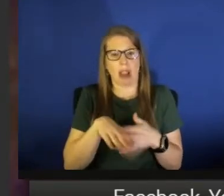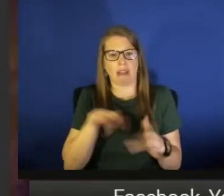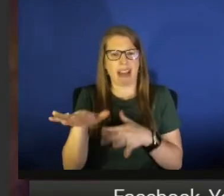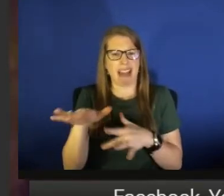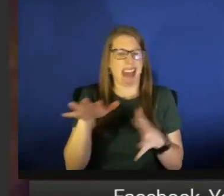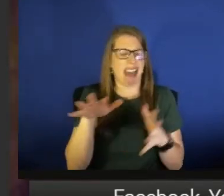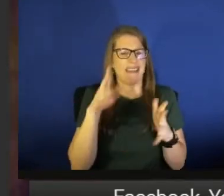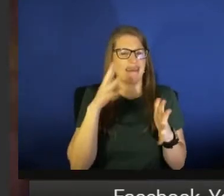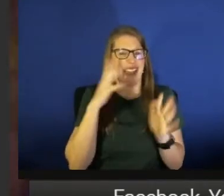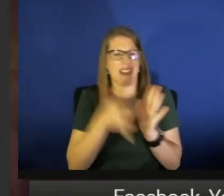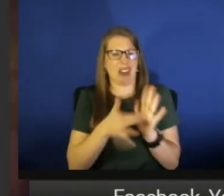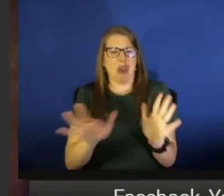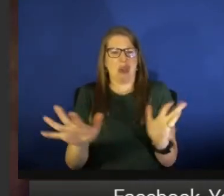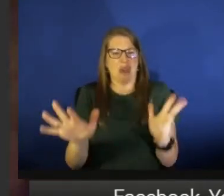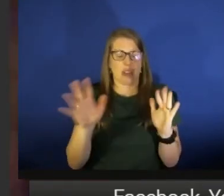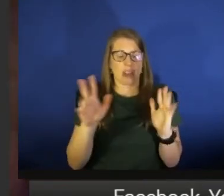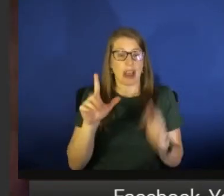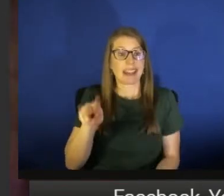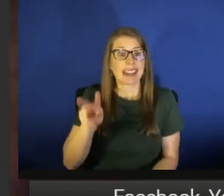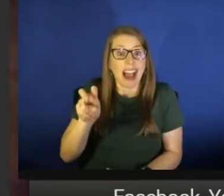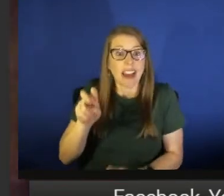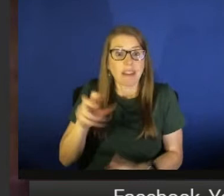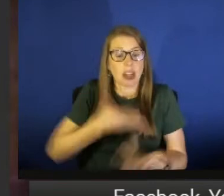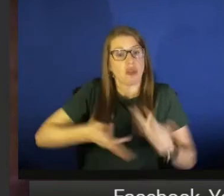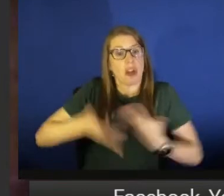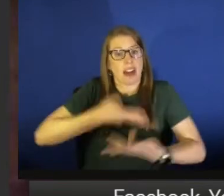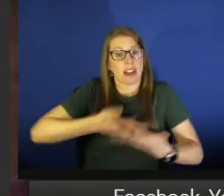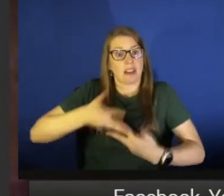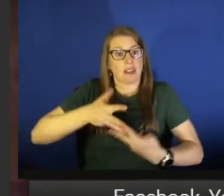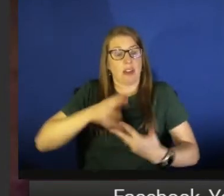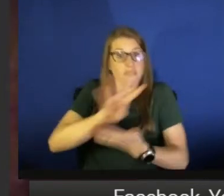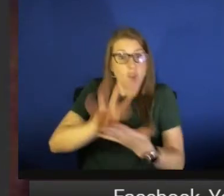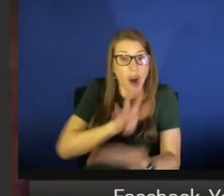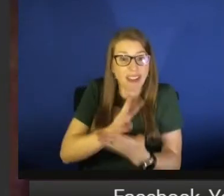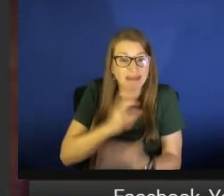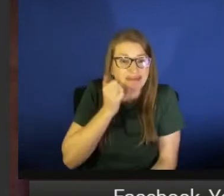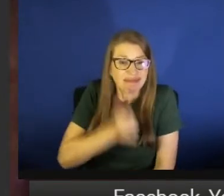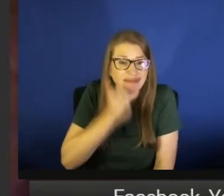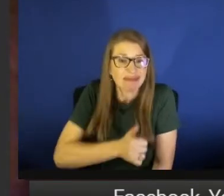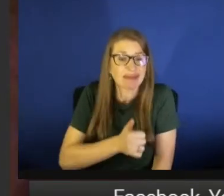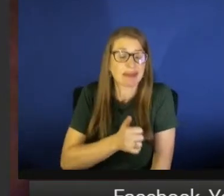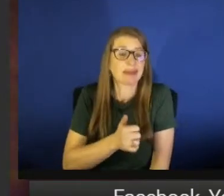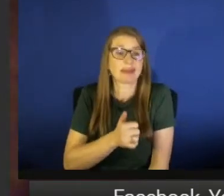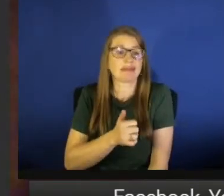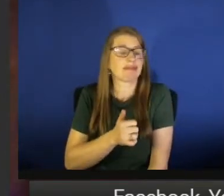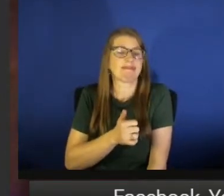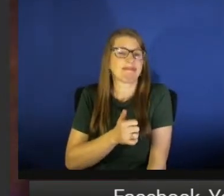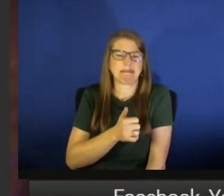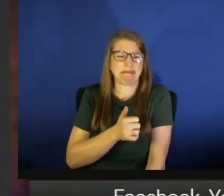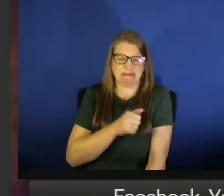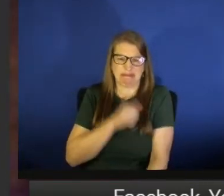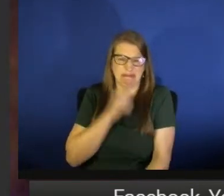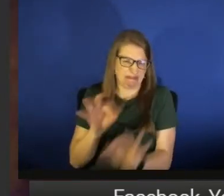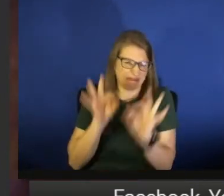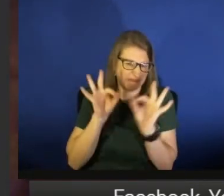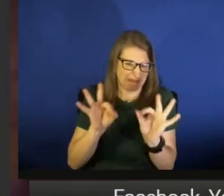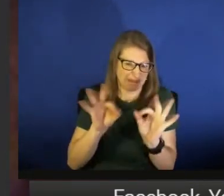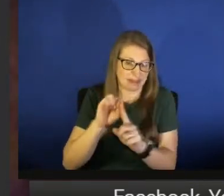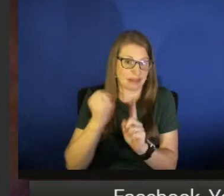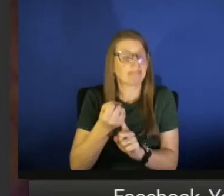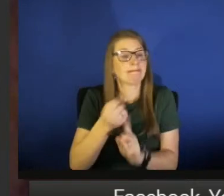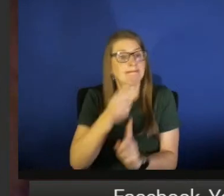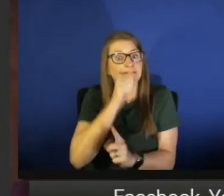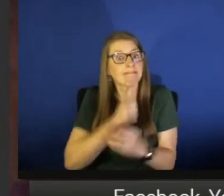And for a live interactive talk show for 4 hours a day, it was not ideal. We got through